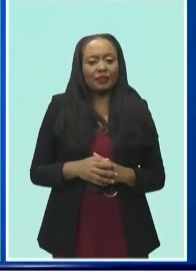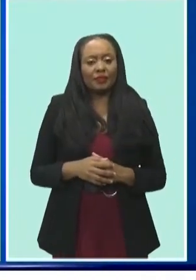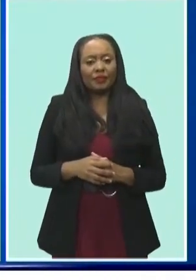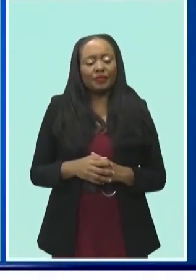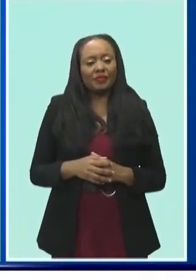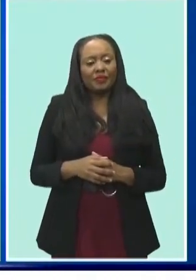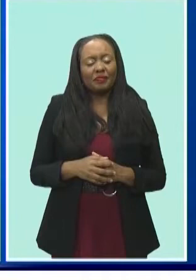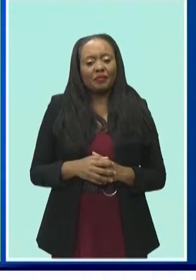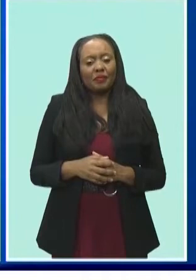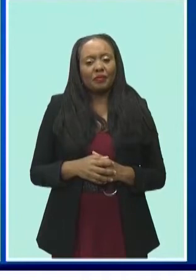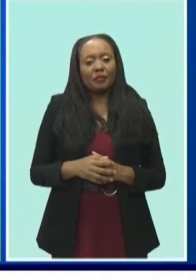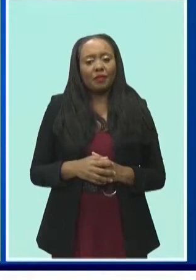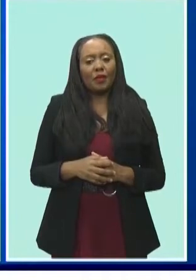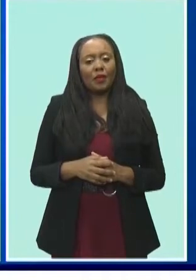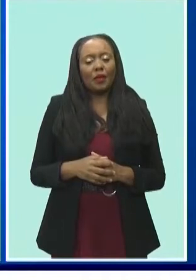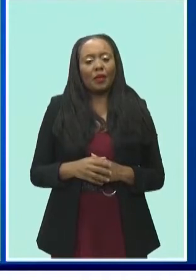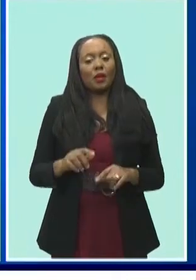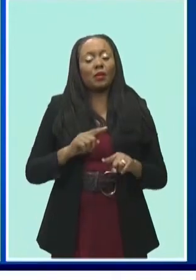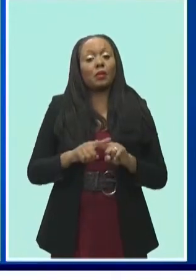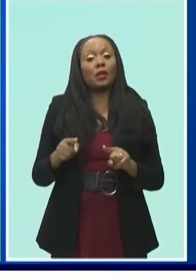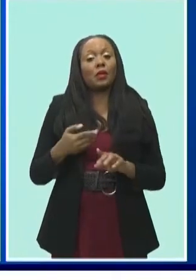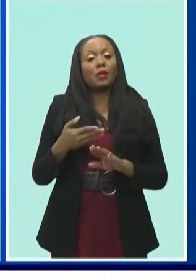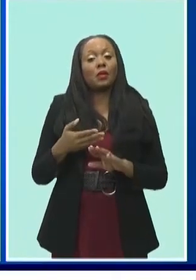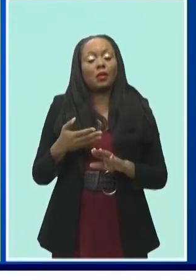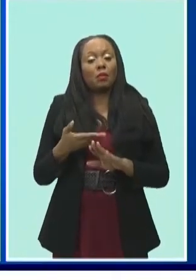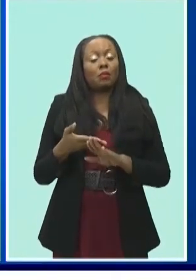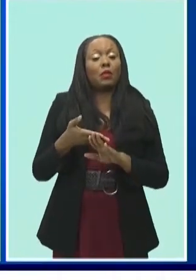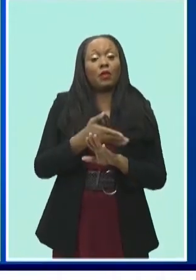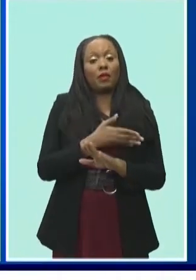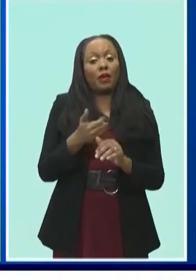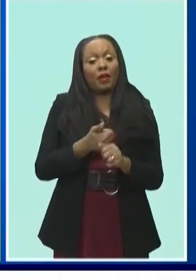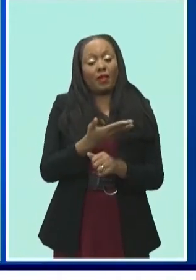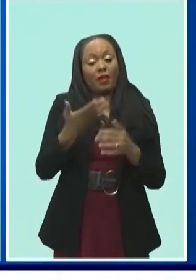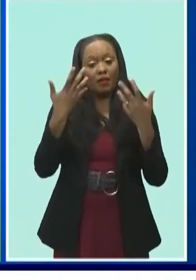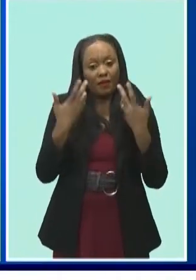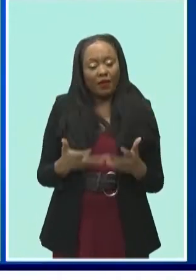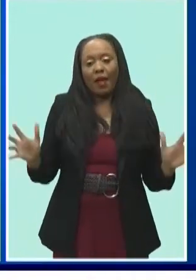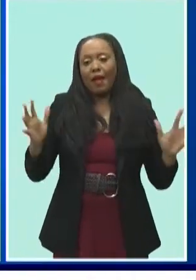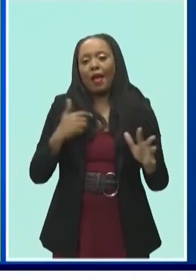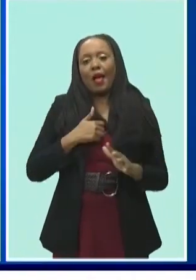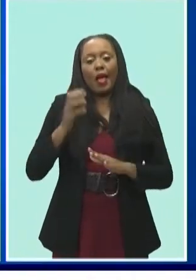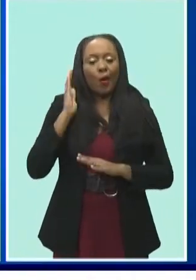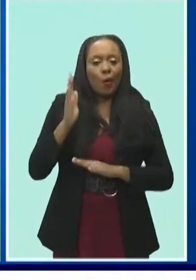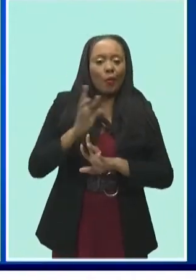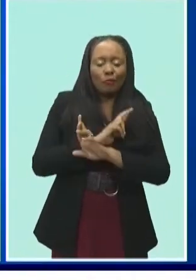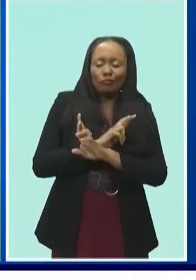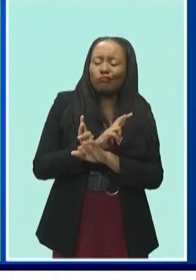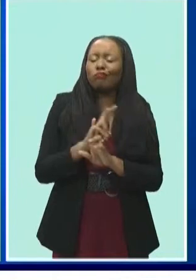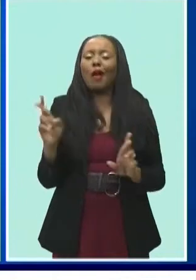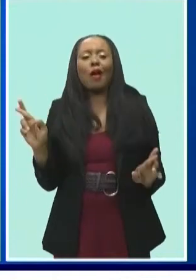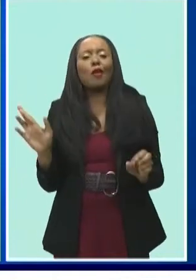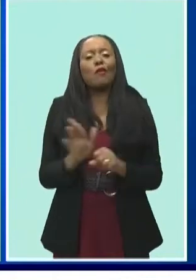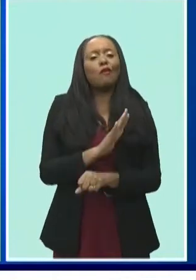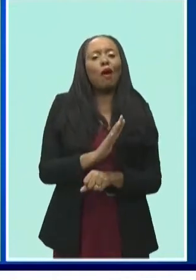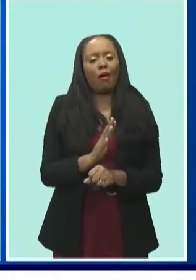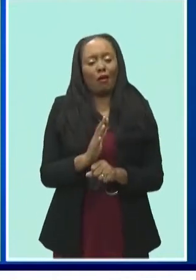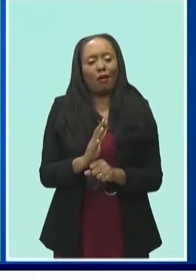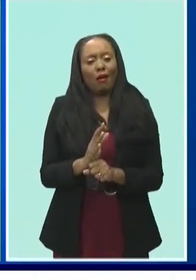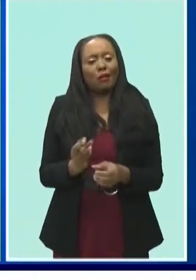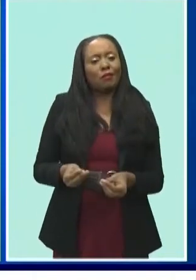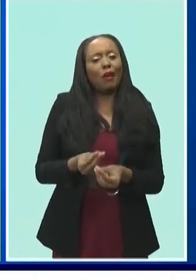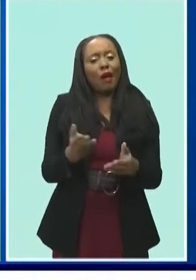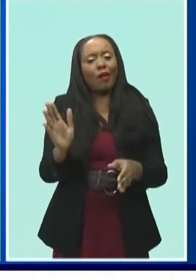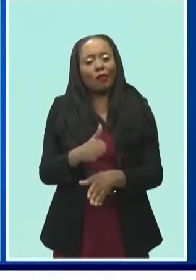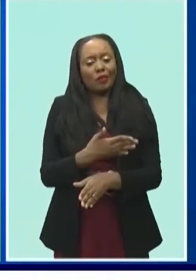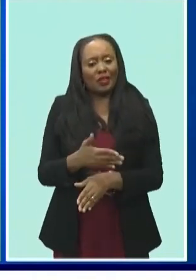believe that before the season comes to its climax, that I will be fully ready to bring some music to the people. I took the year